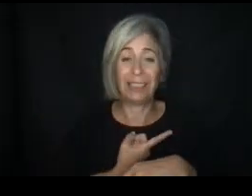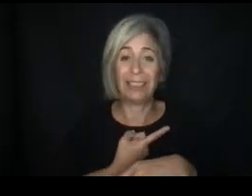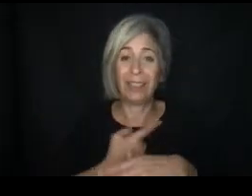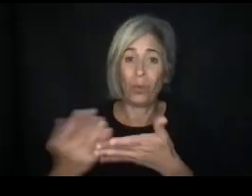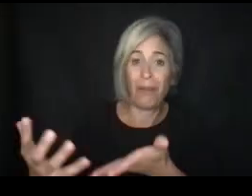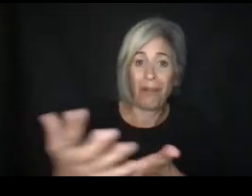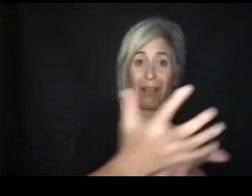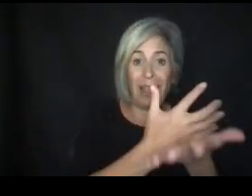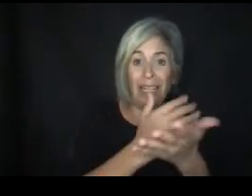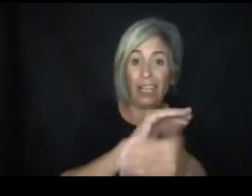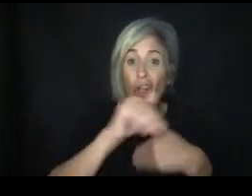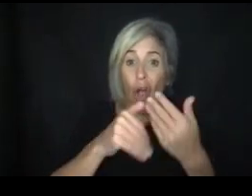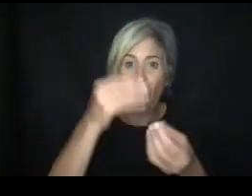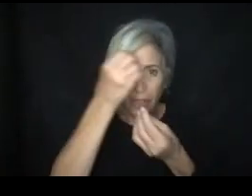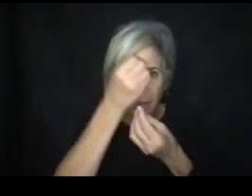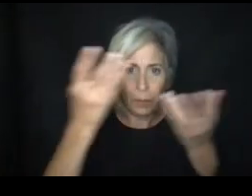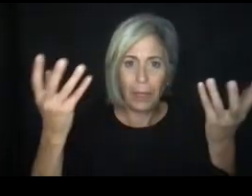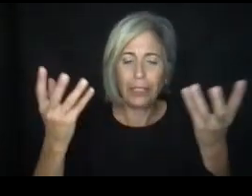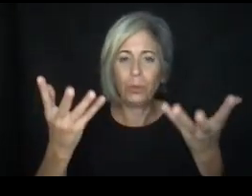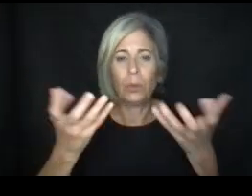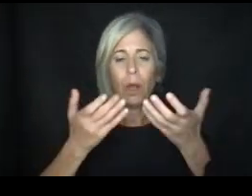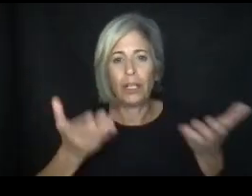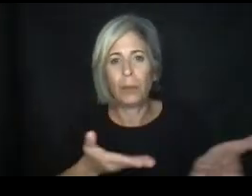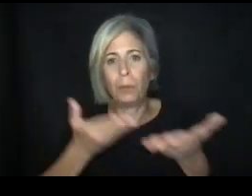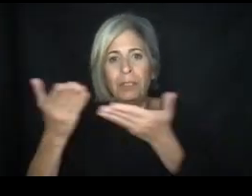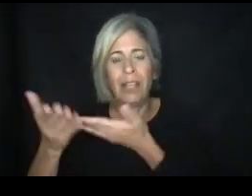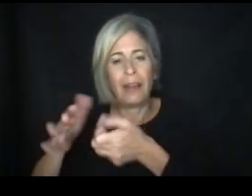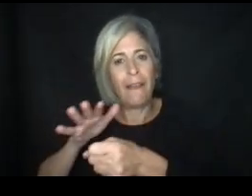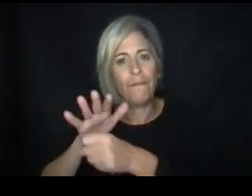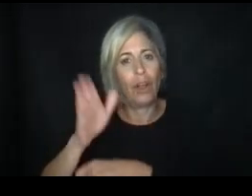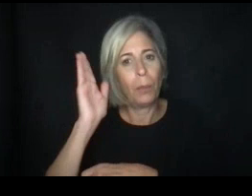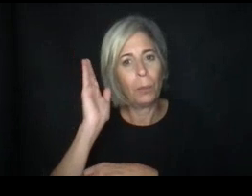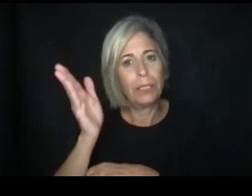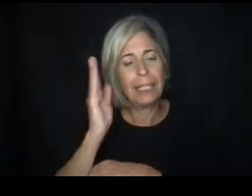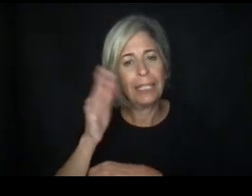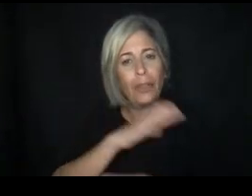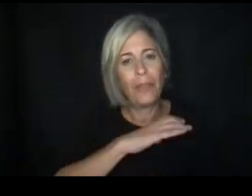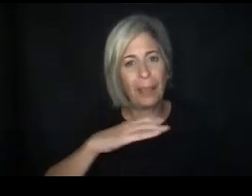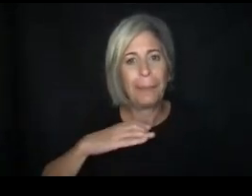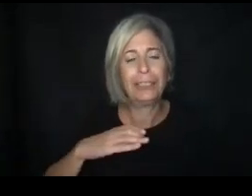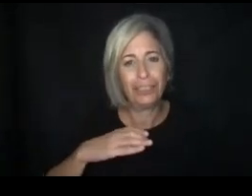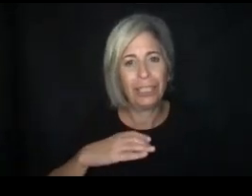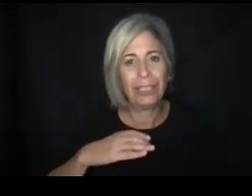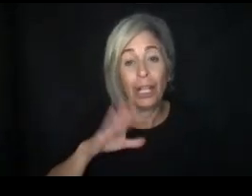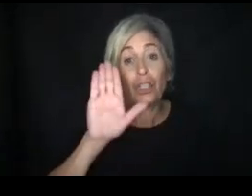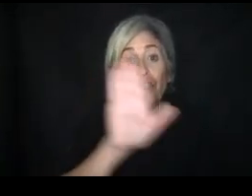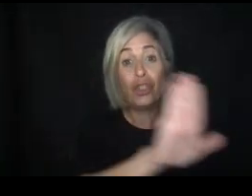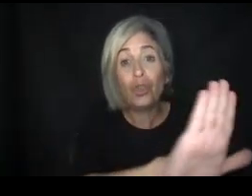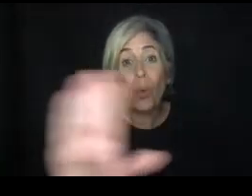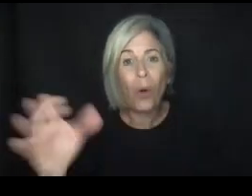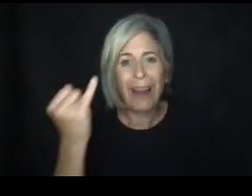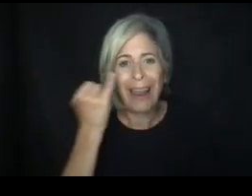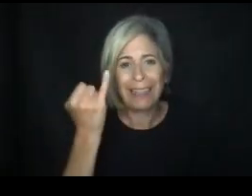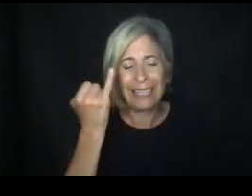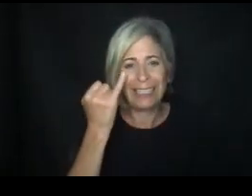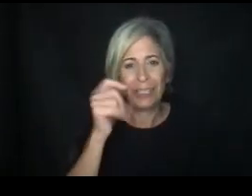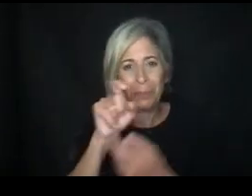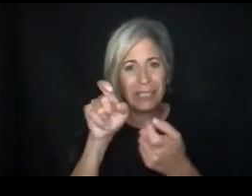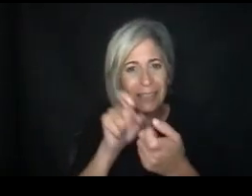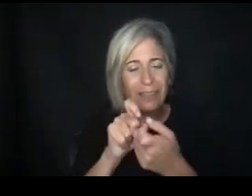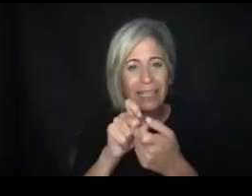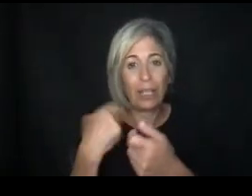of that information. We want to be able to present a full presentation to the commission. Any of your ideas specifically,